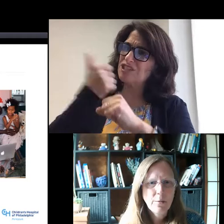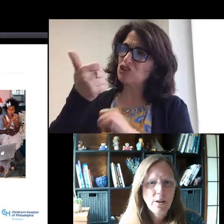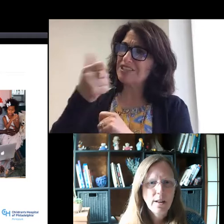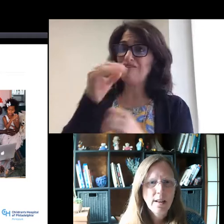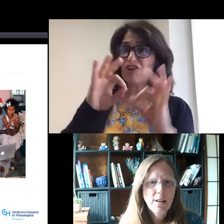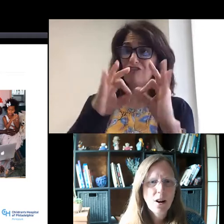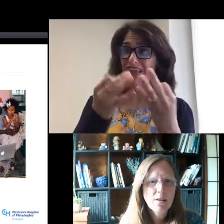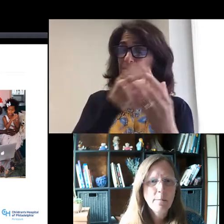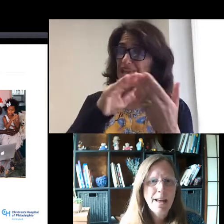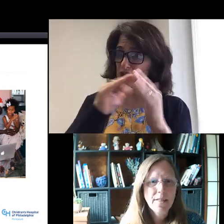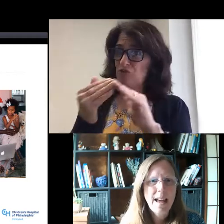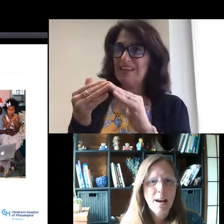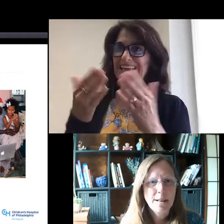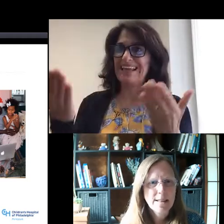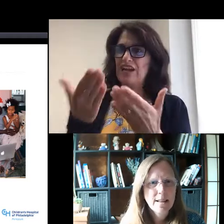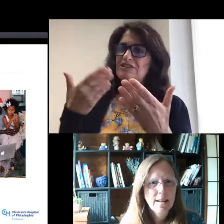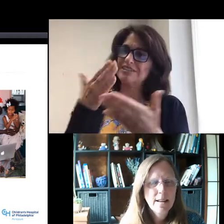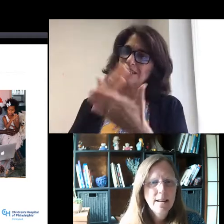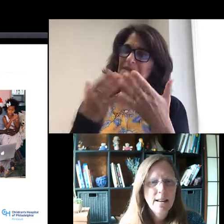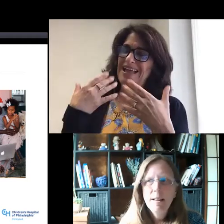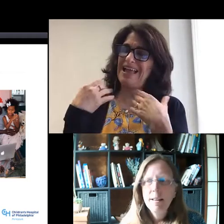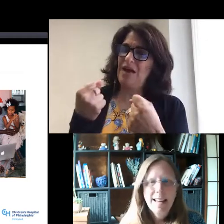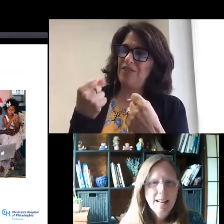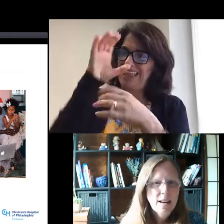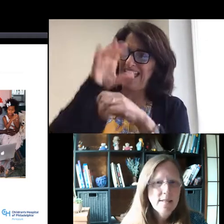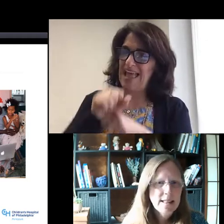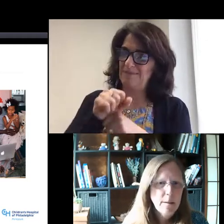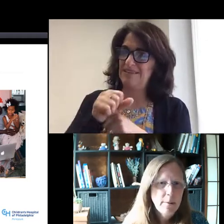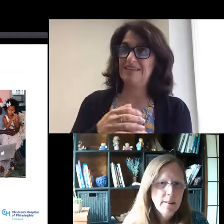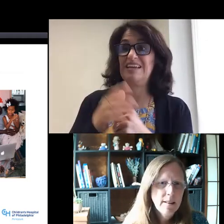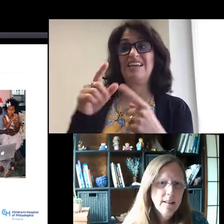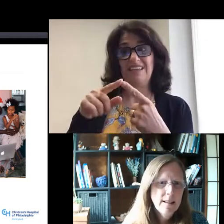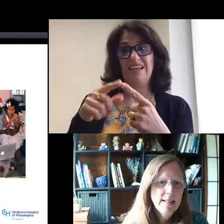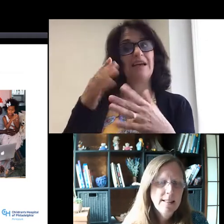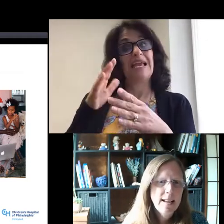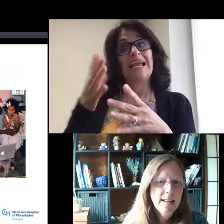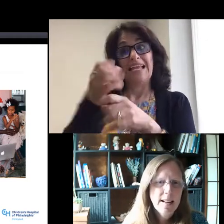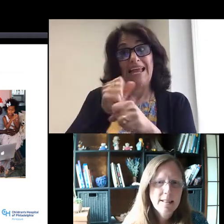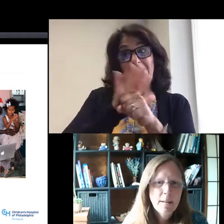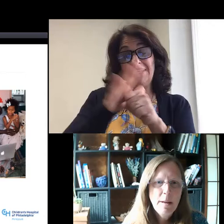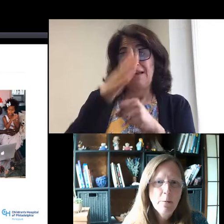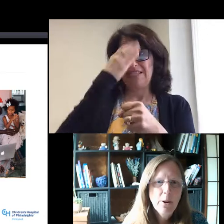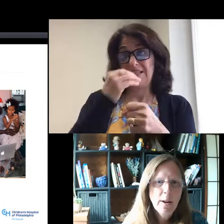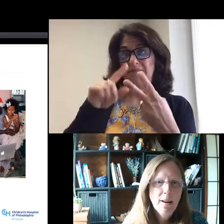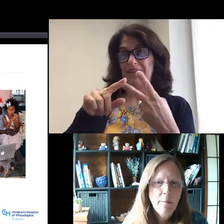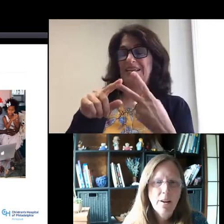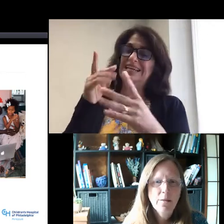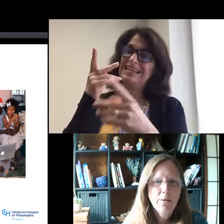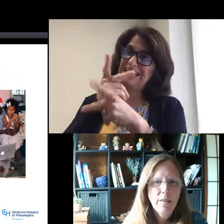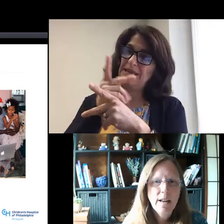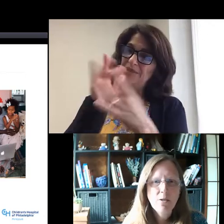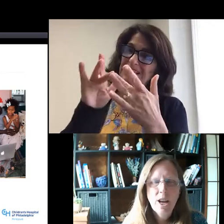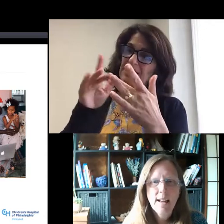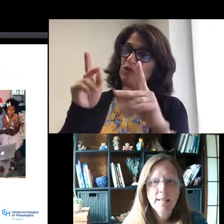your community, here are some healthy habits. Get enough sleep. Stay connected to people you care about